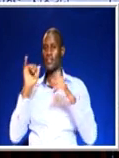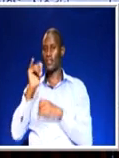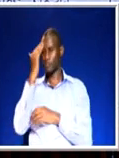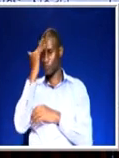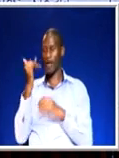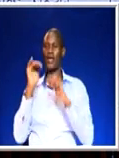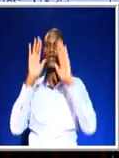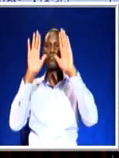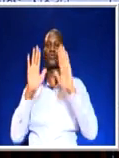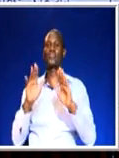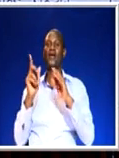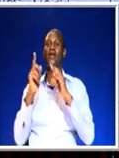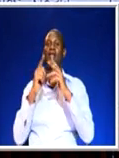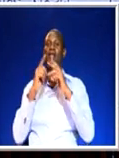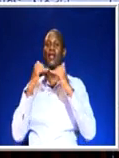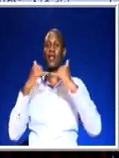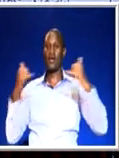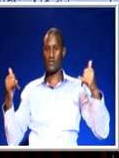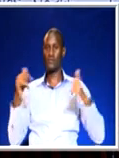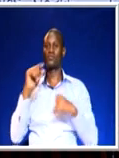important line of longitude.